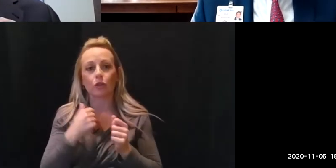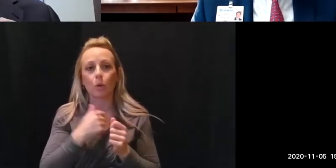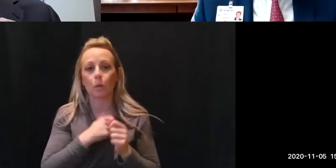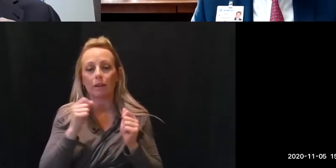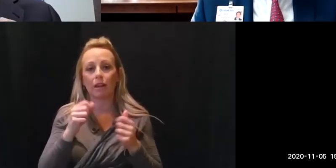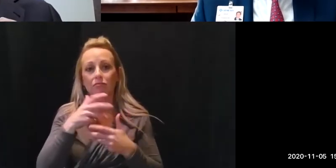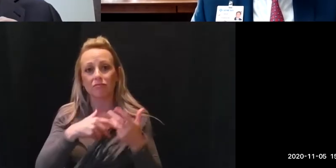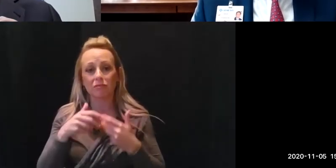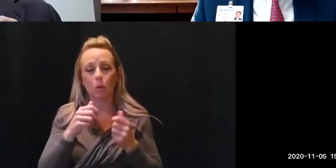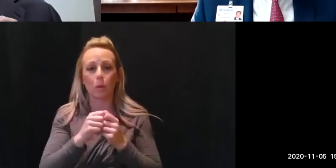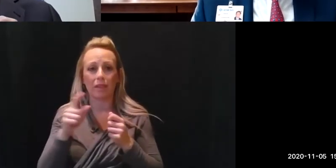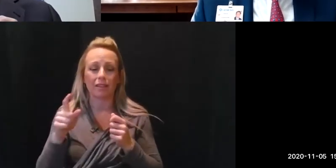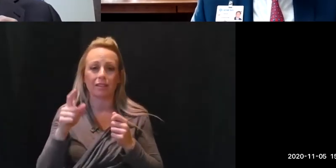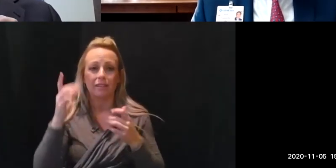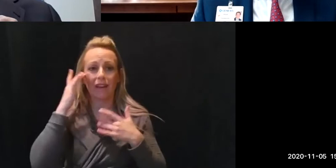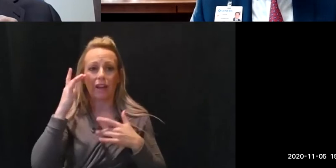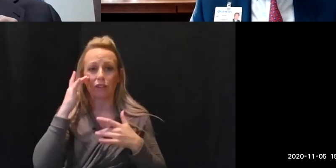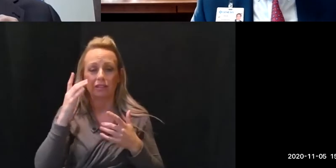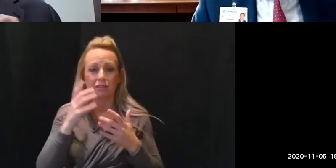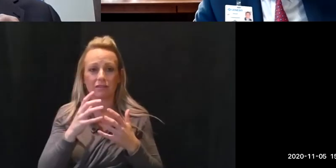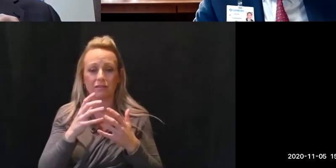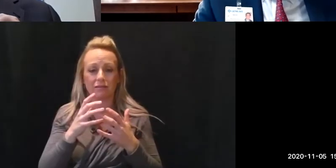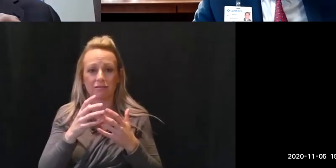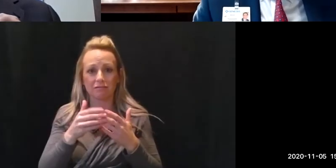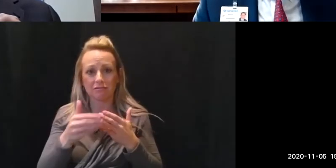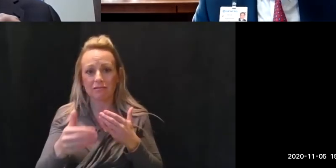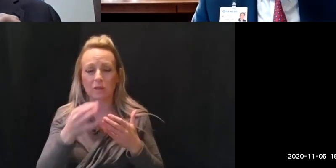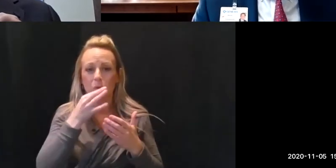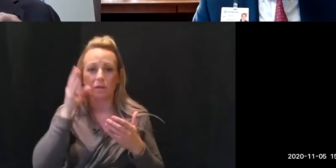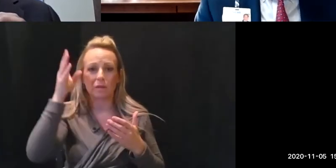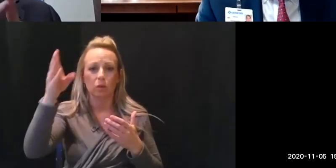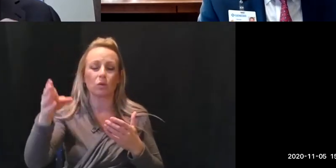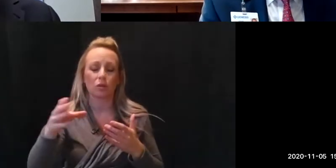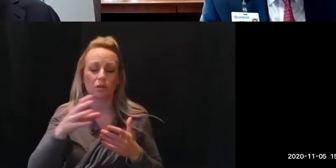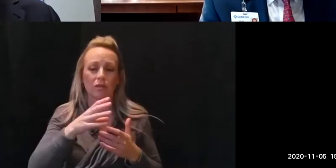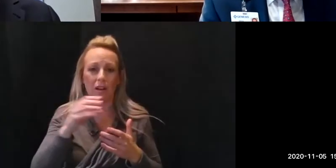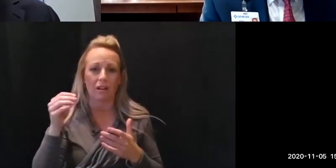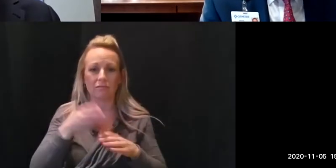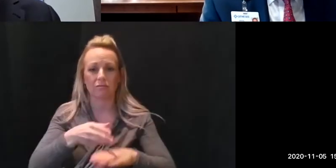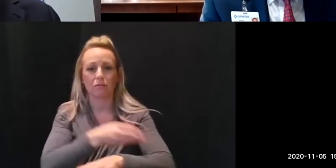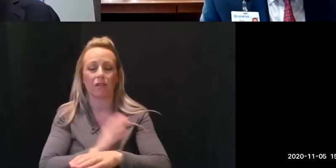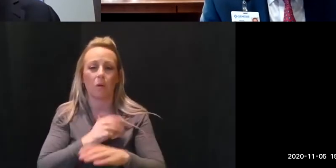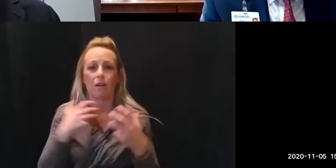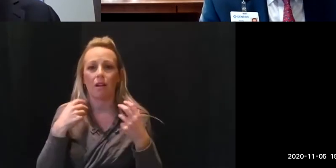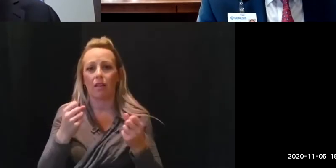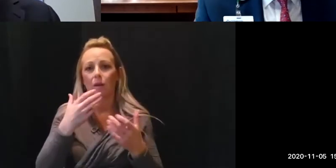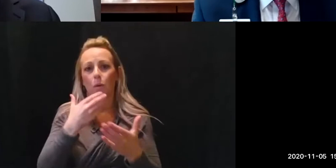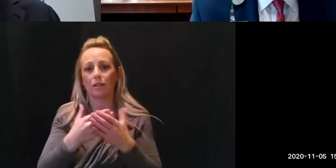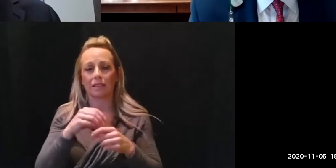this virus, as well as every other aspect of health and wellness in our community.